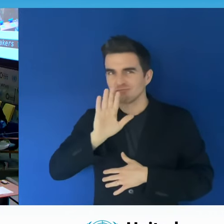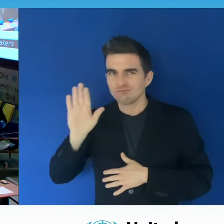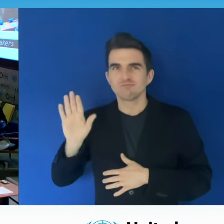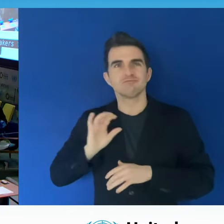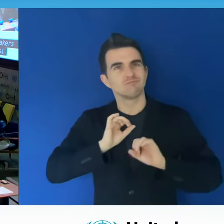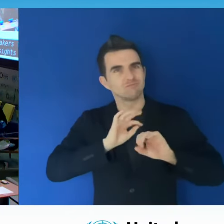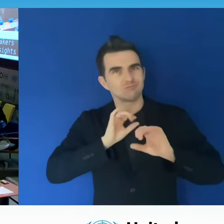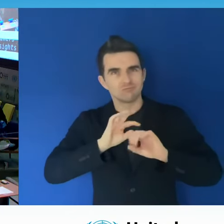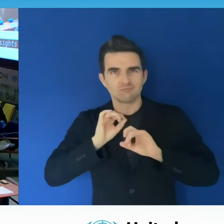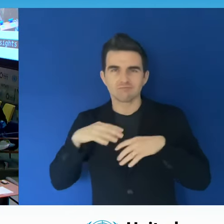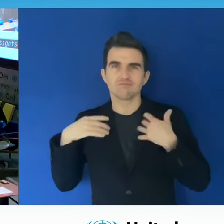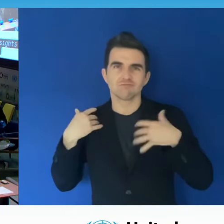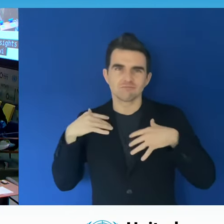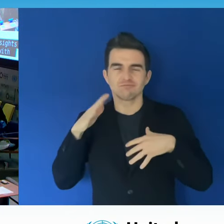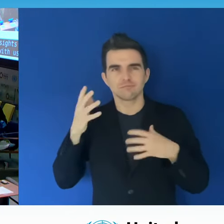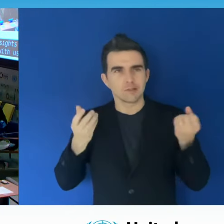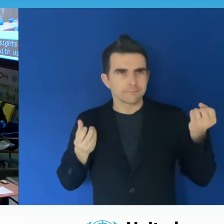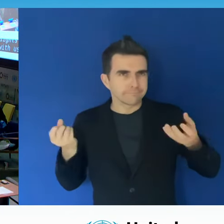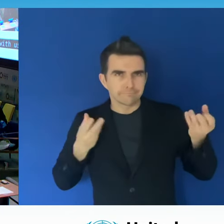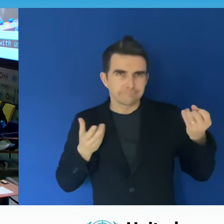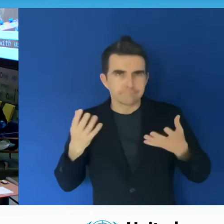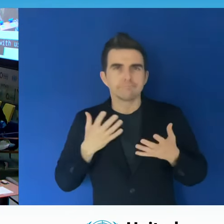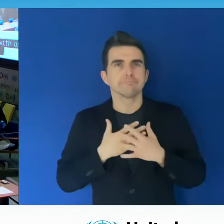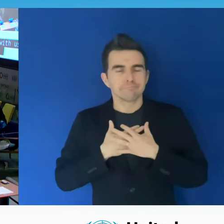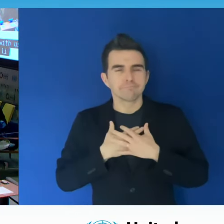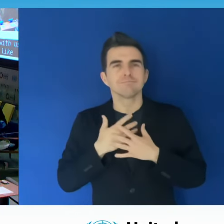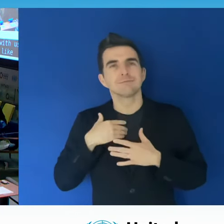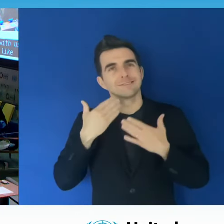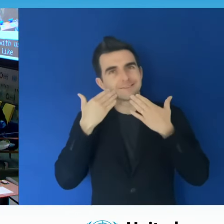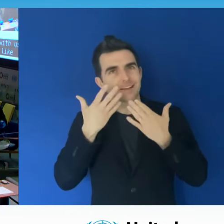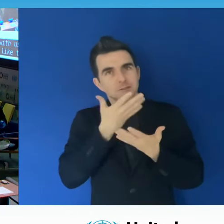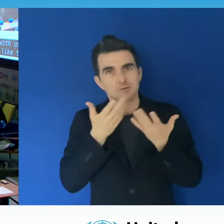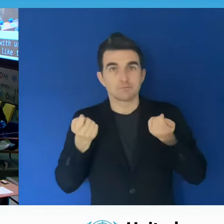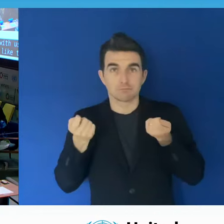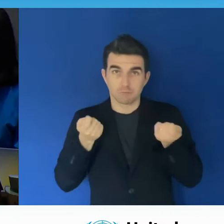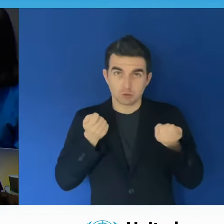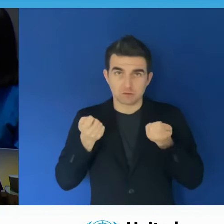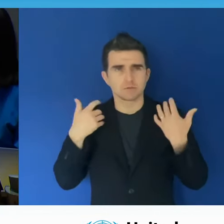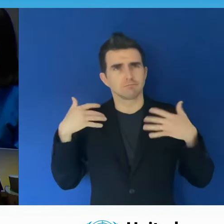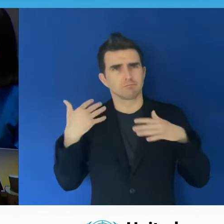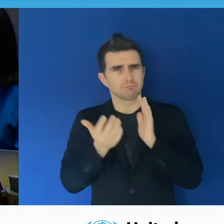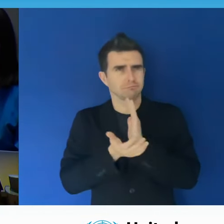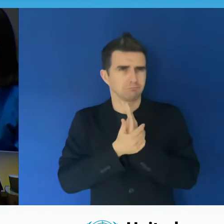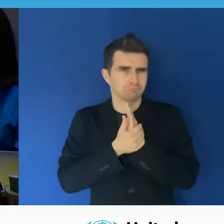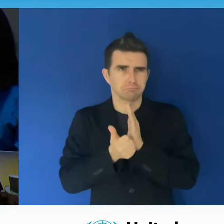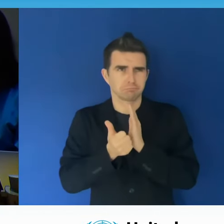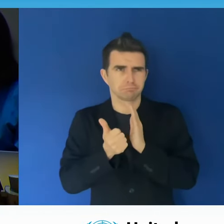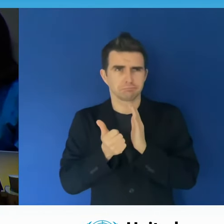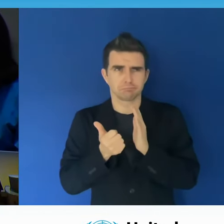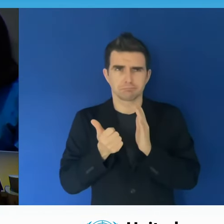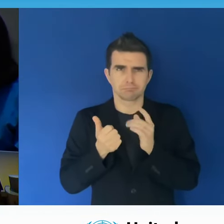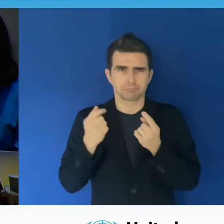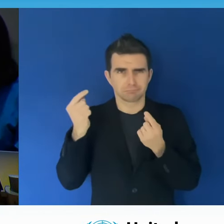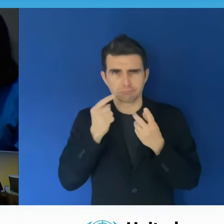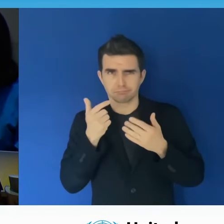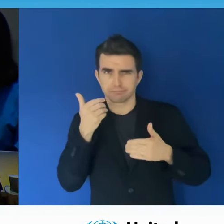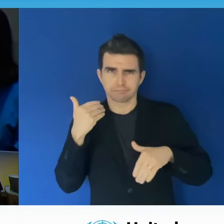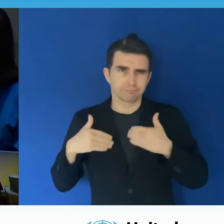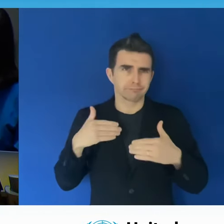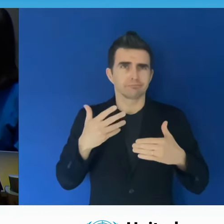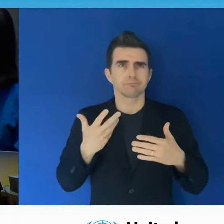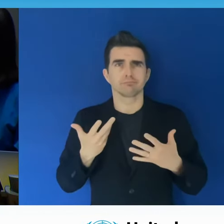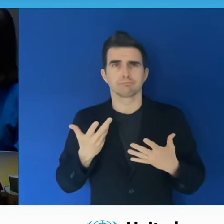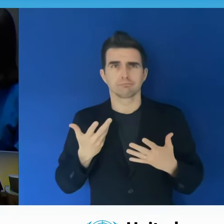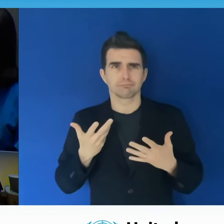thank our moderator for skillfully guiding this discussion. And now we are